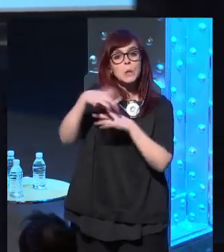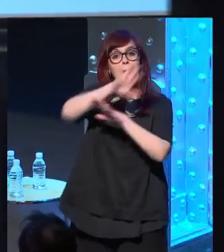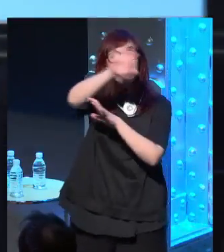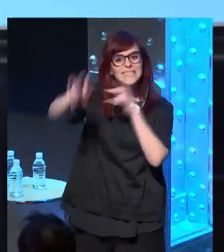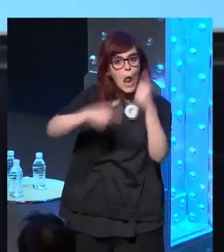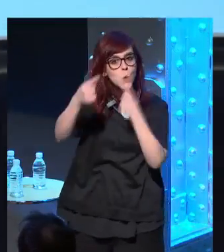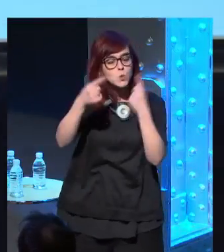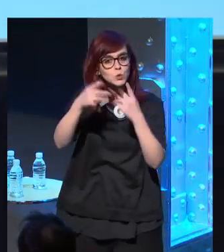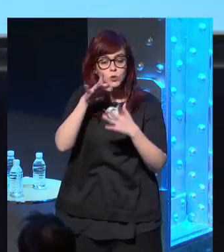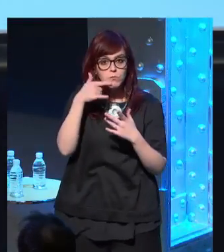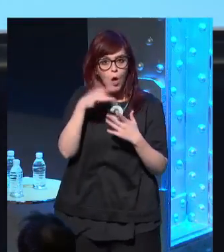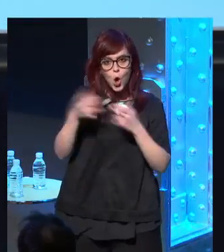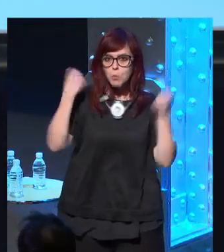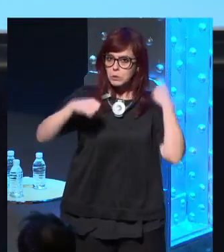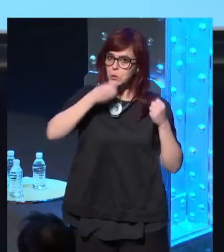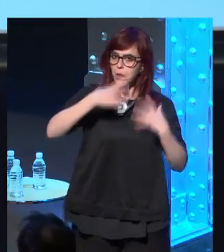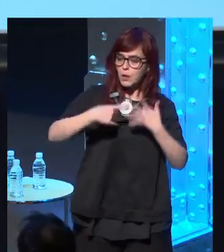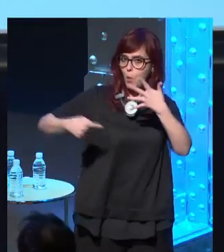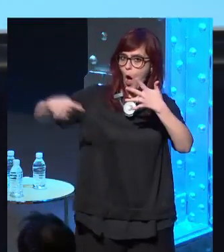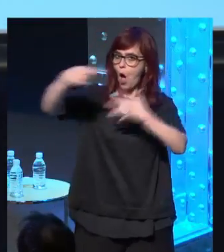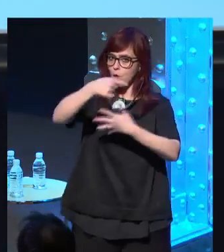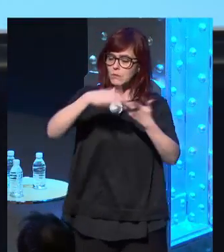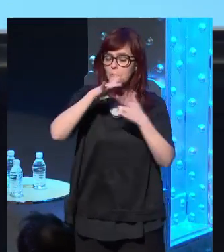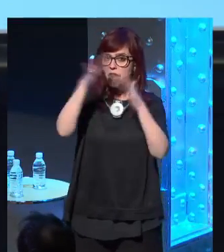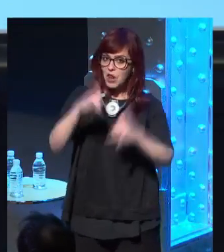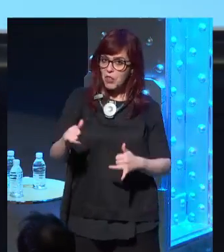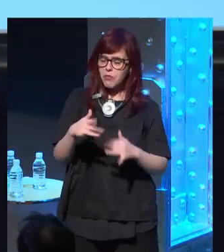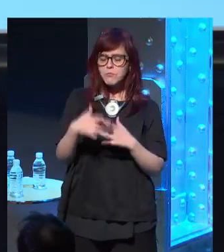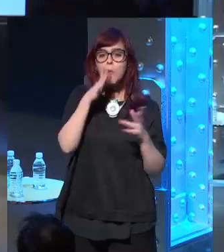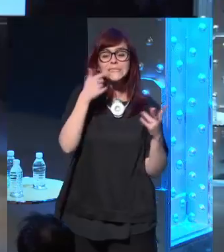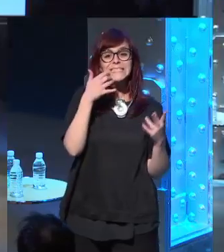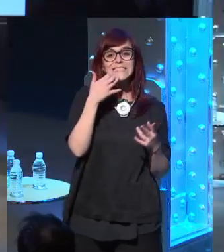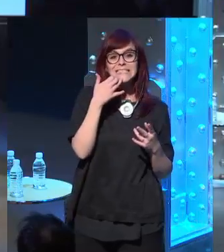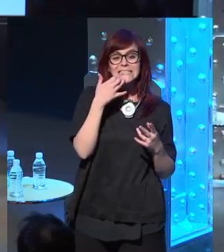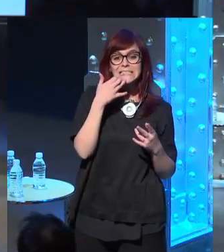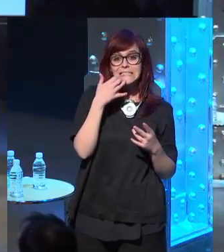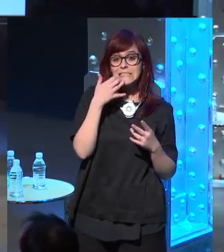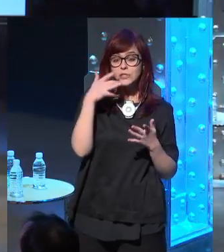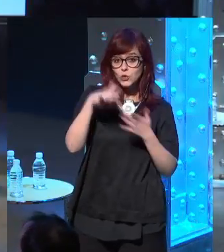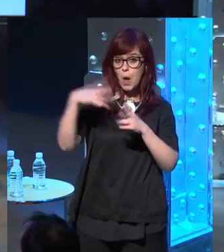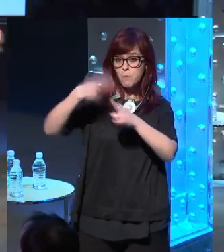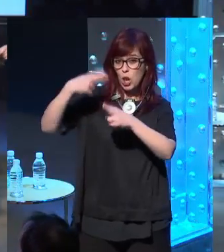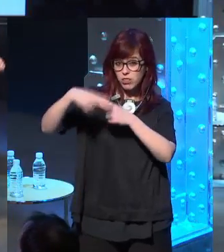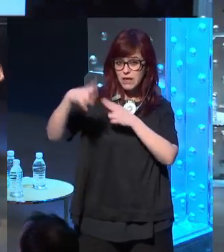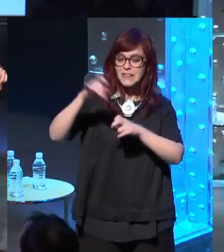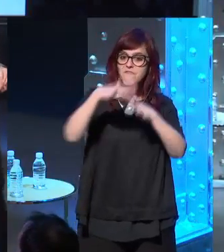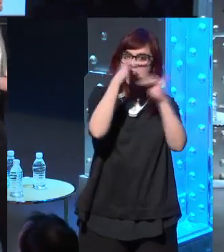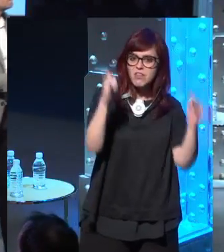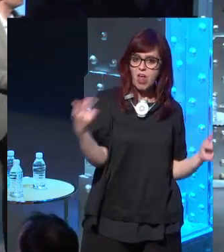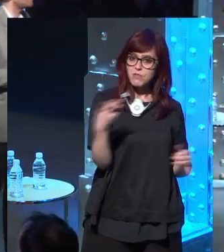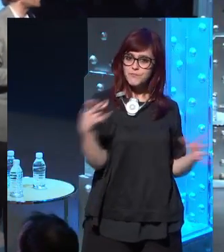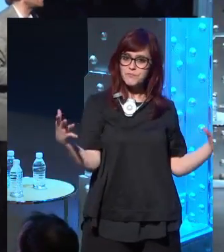in these happiness rankings. So if we look at politics and happiness, these are very exciting